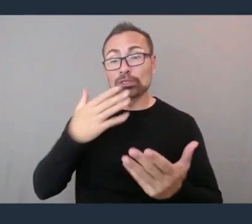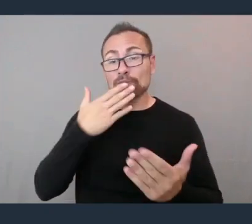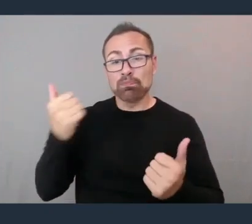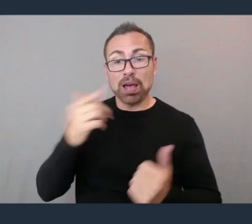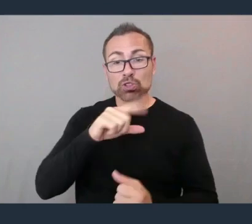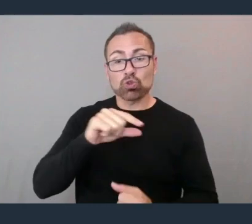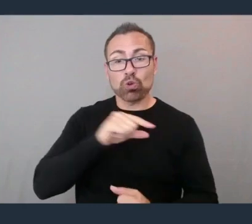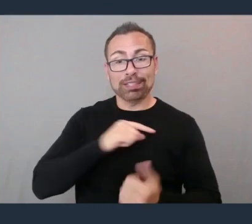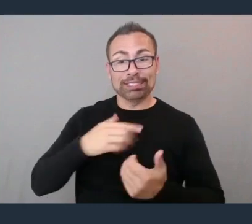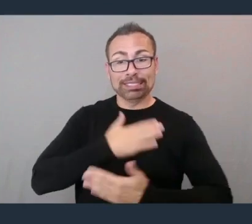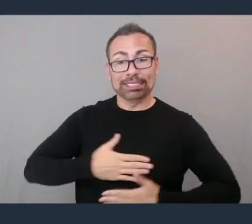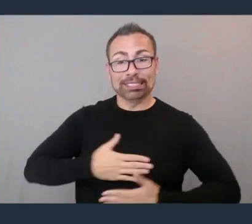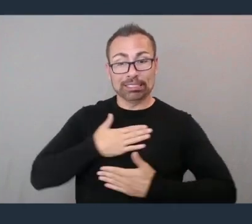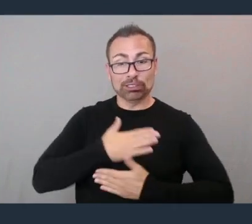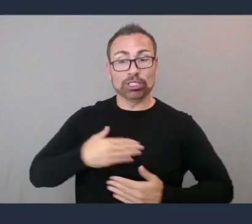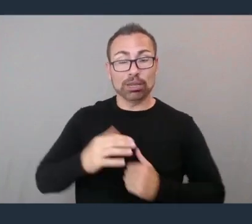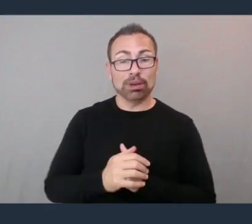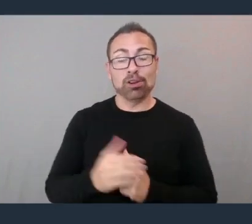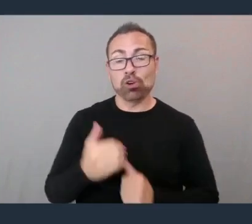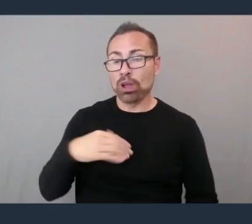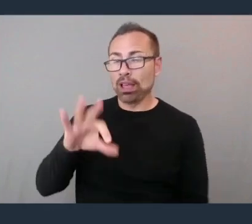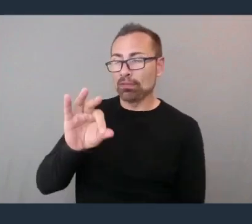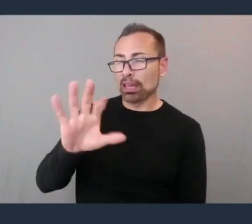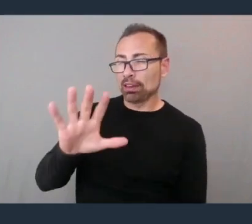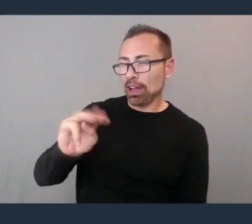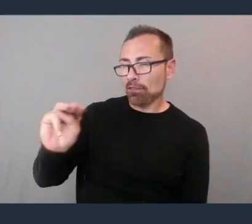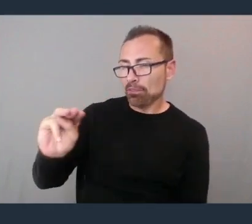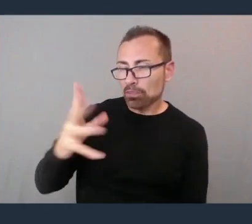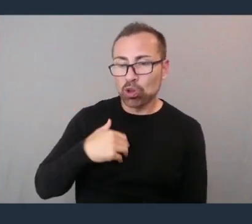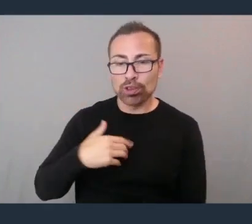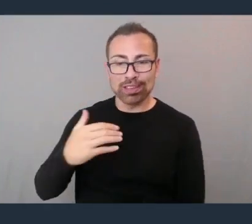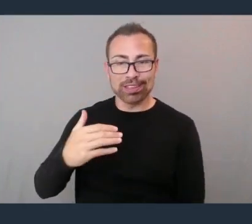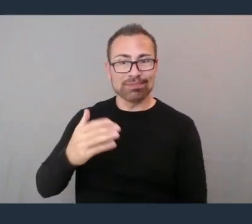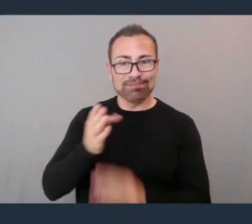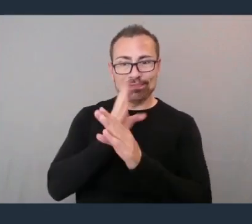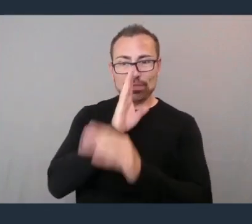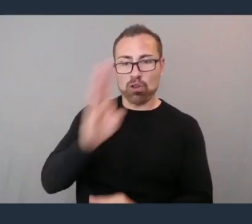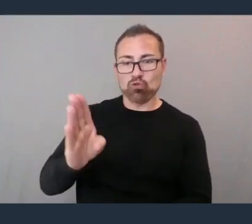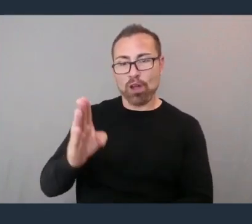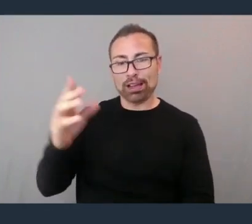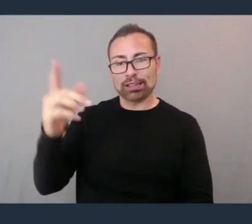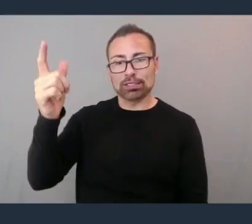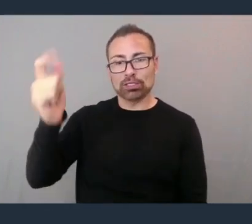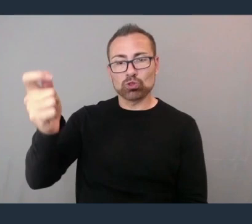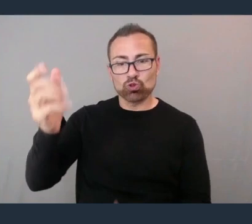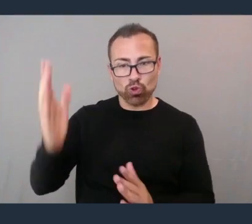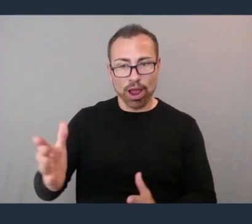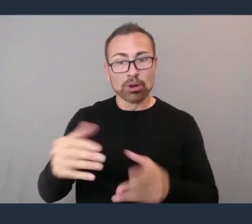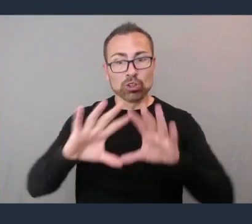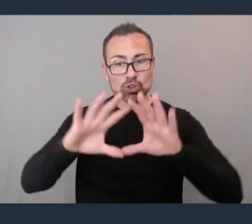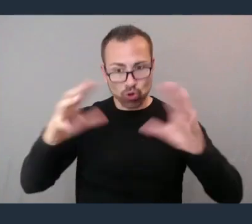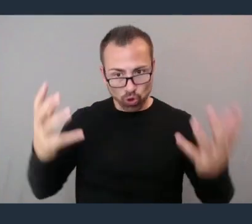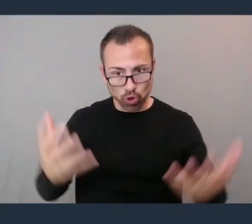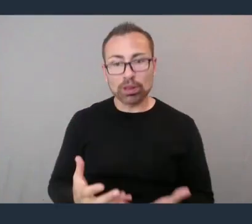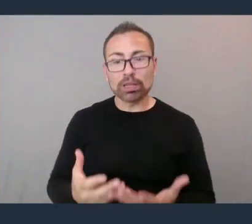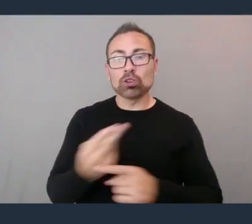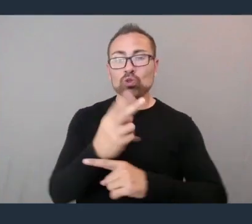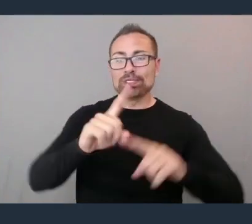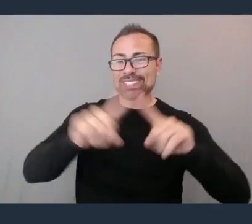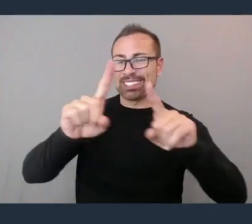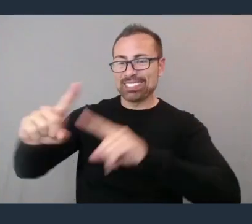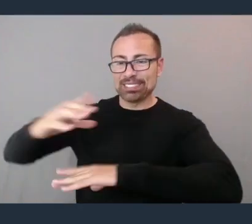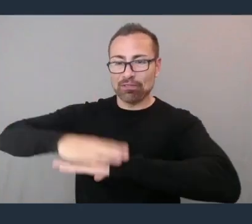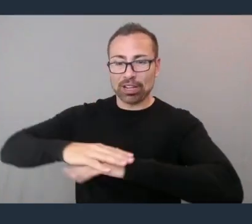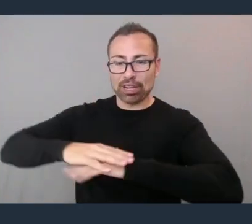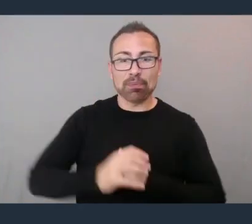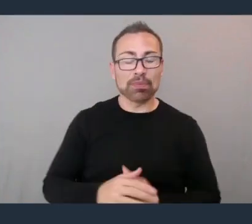We have around 95 million direct-to-consumer subscribers globally across our platforms. We had to solve for massive content storage as we